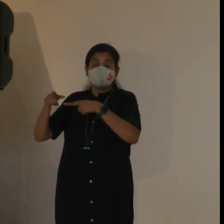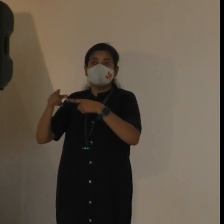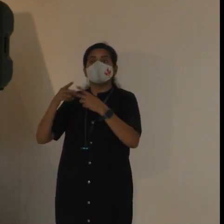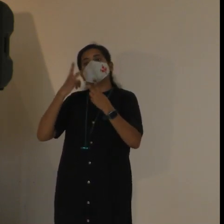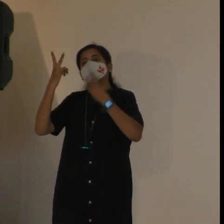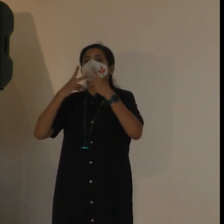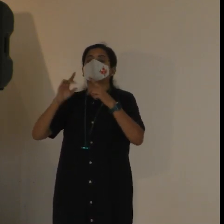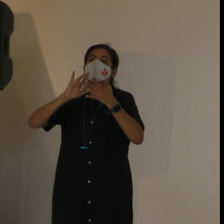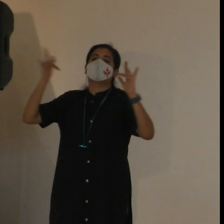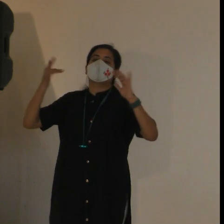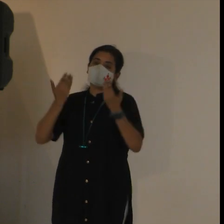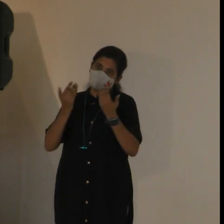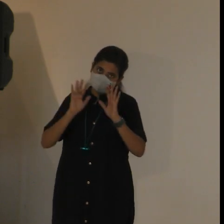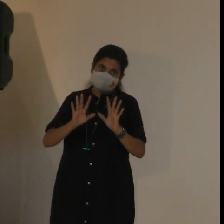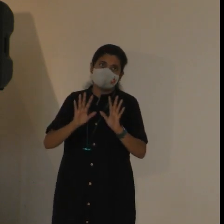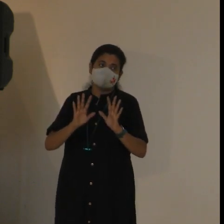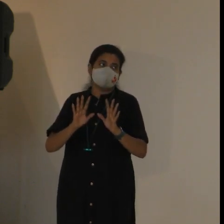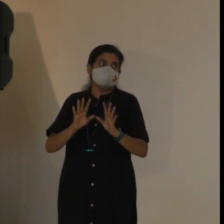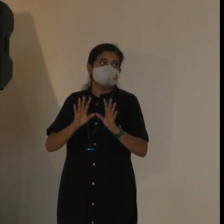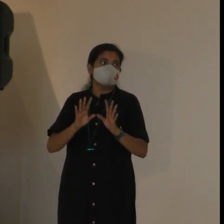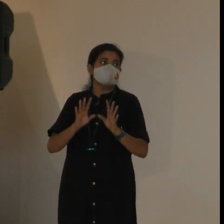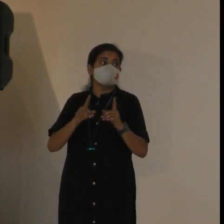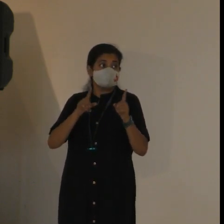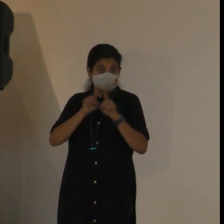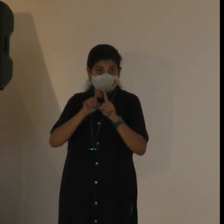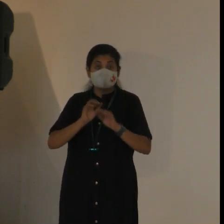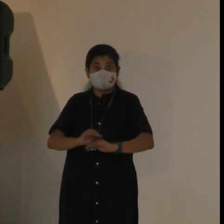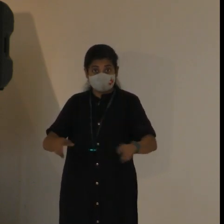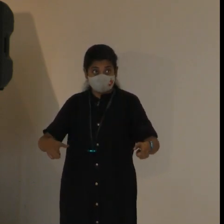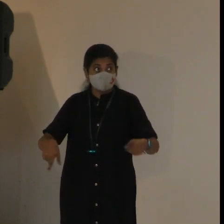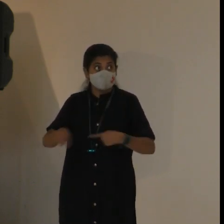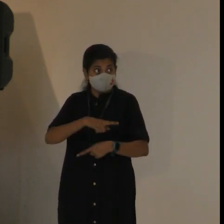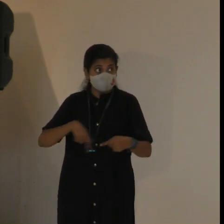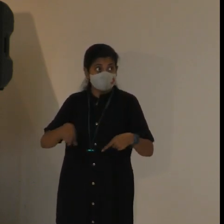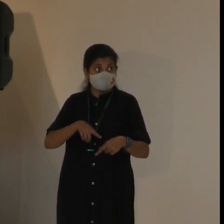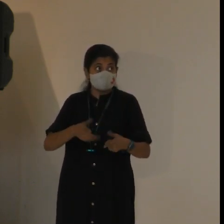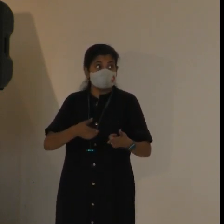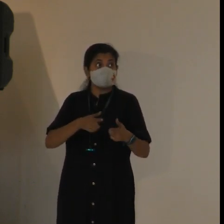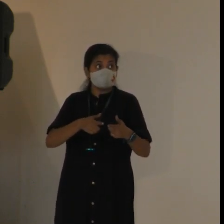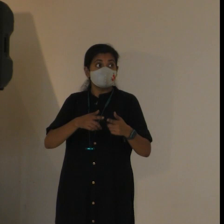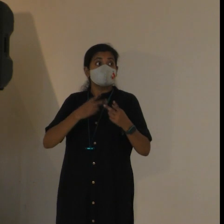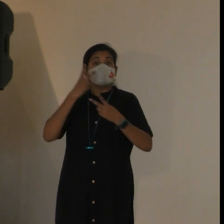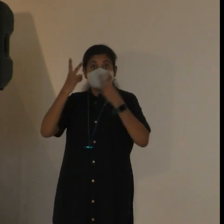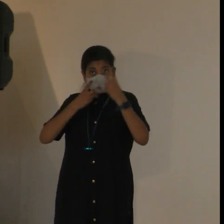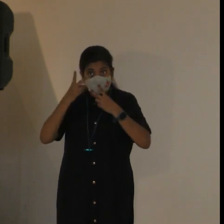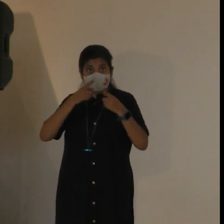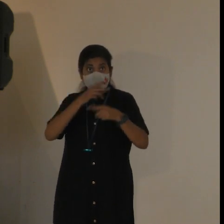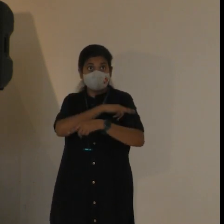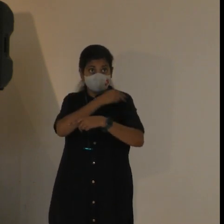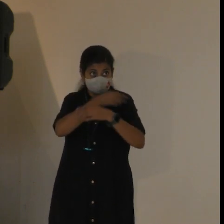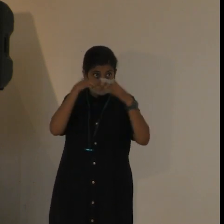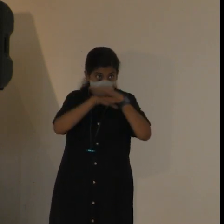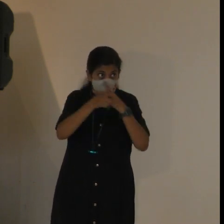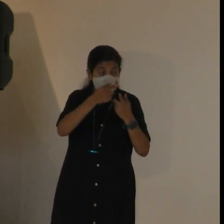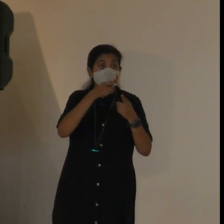virtual. Field trips became non-existent. And bringing a whole bunch of children to a museum in a hospital, which is a